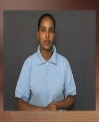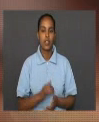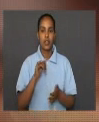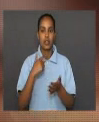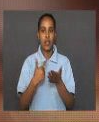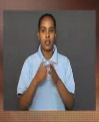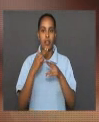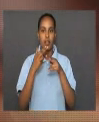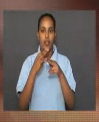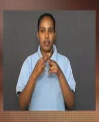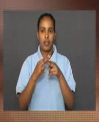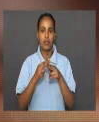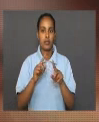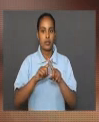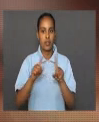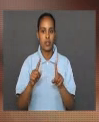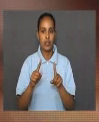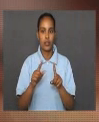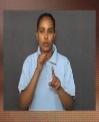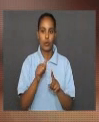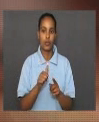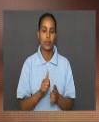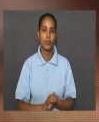That name is quite a mouthful, is it not?